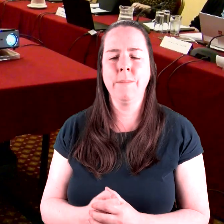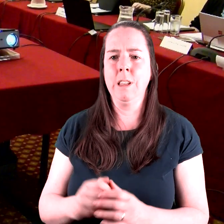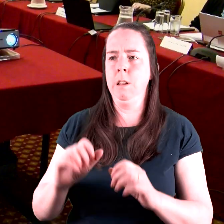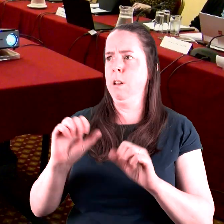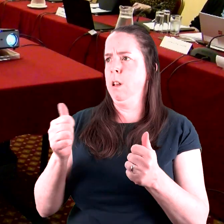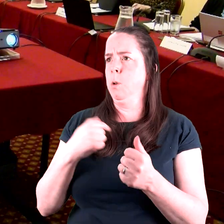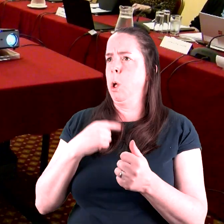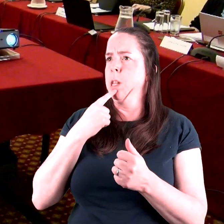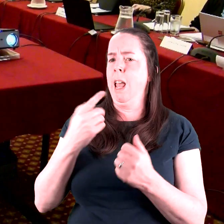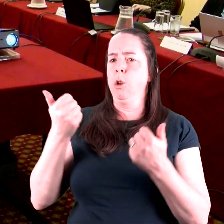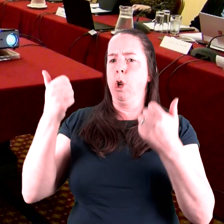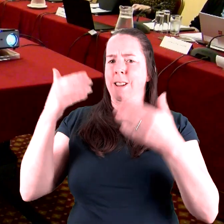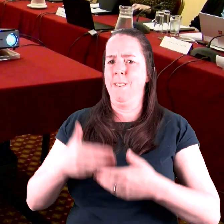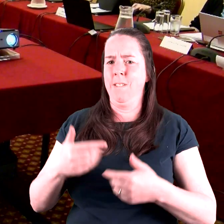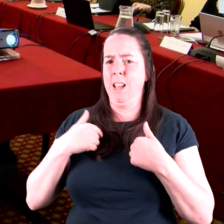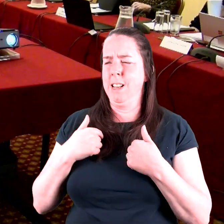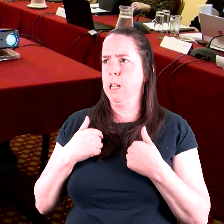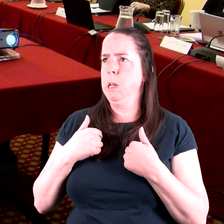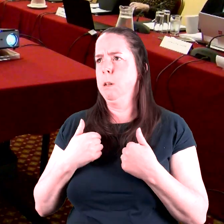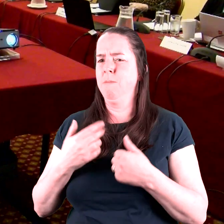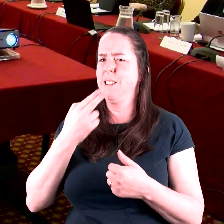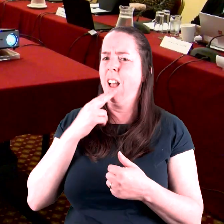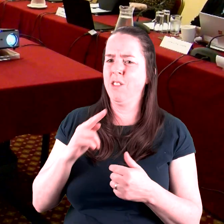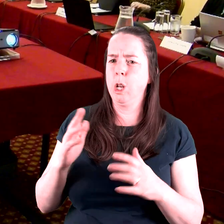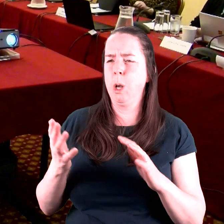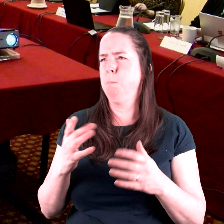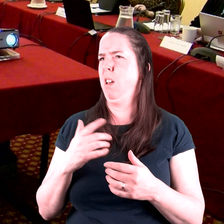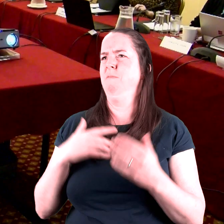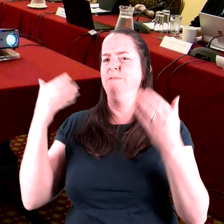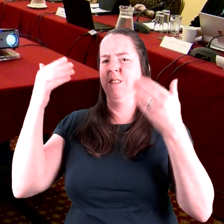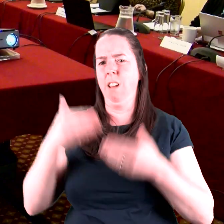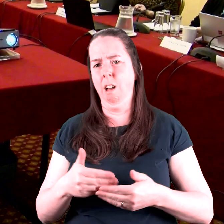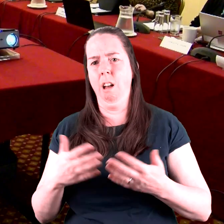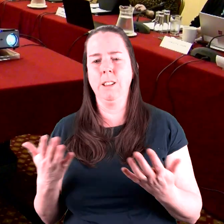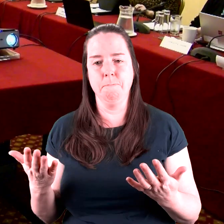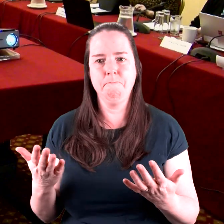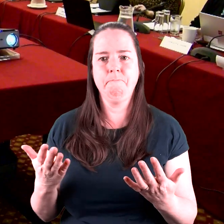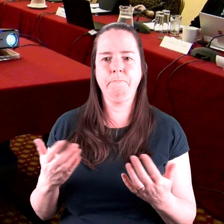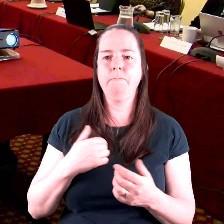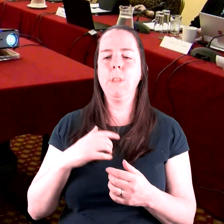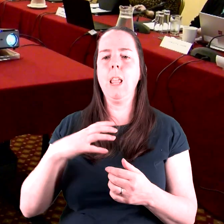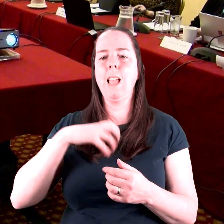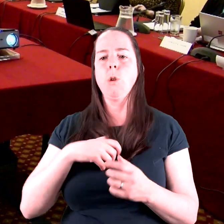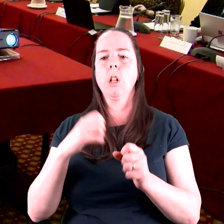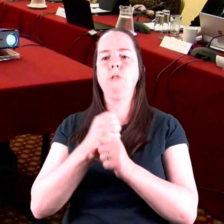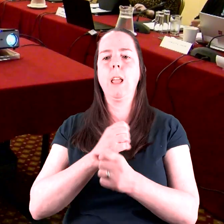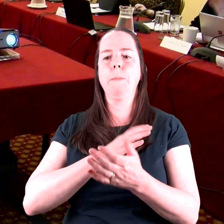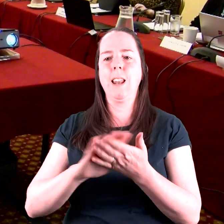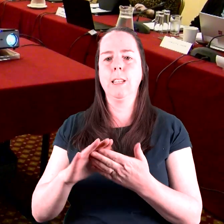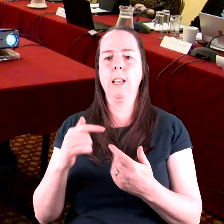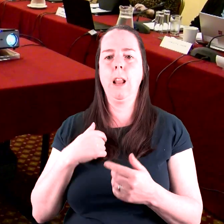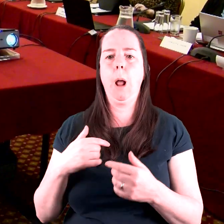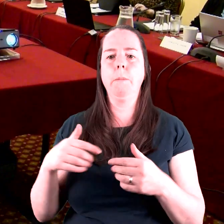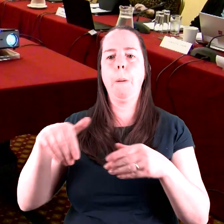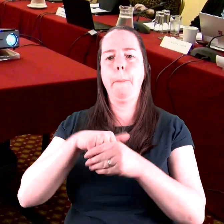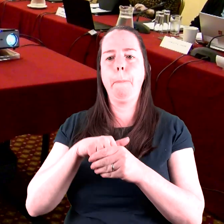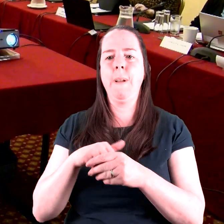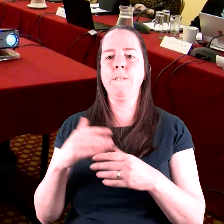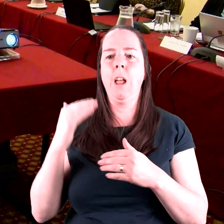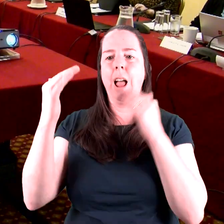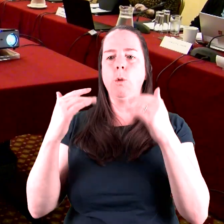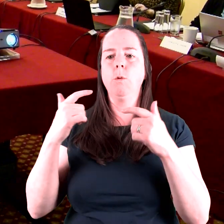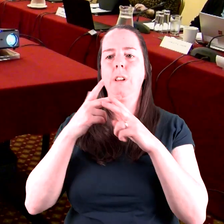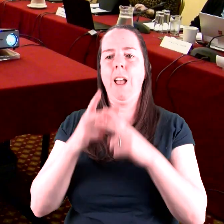Hi, I was going to say good evening, but I suppose it's still afternoon, it's just it's very dark. I'm Councillor Graham Henderson. I'm